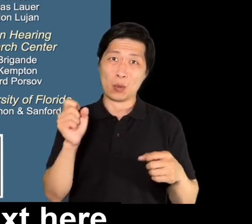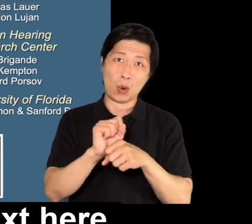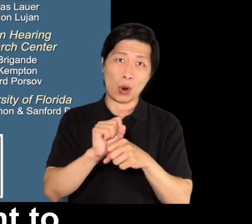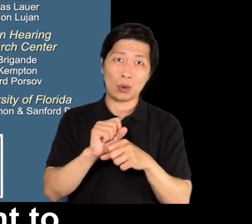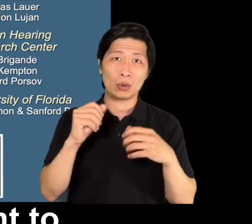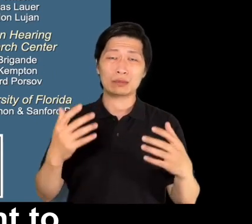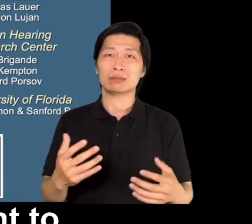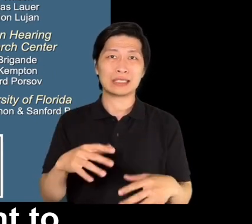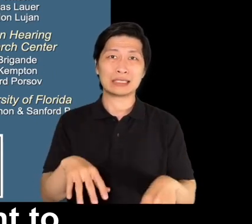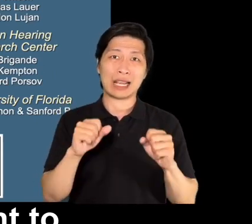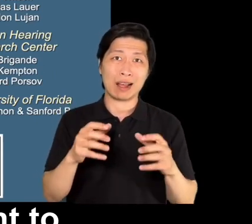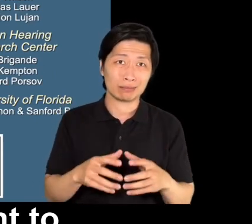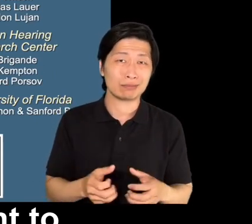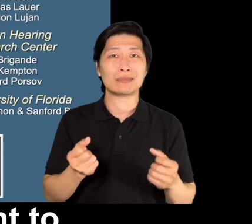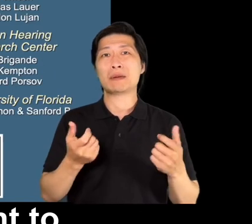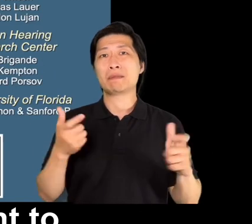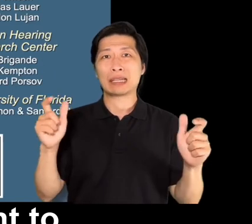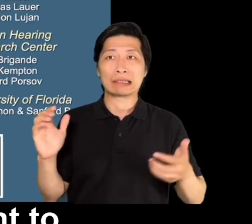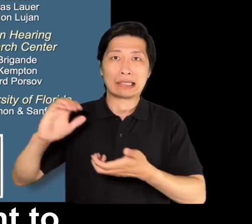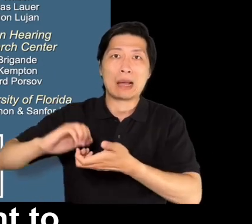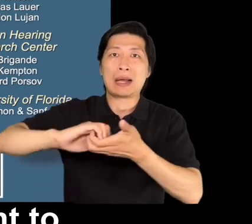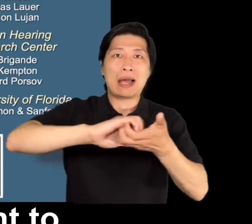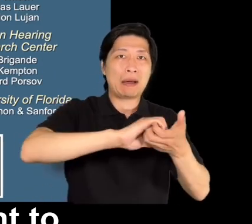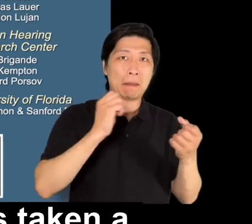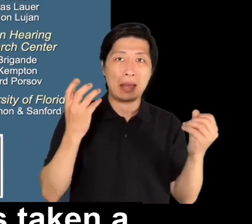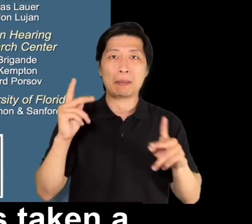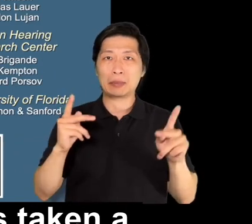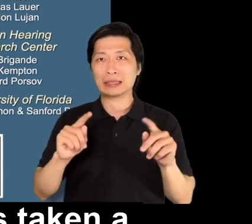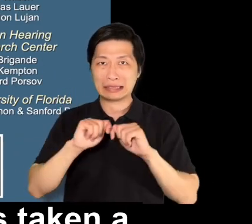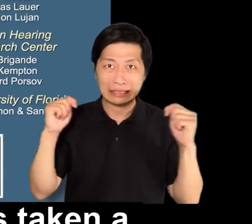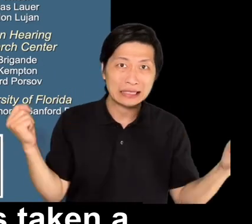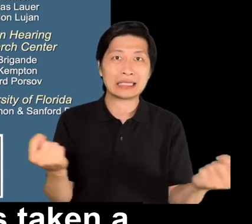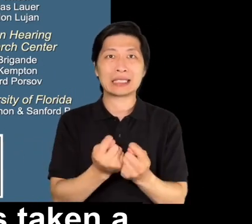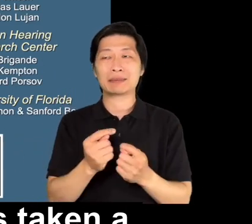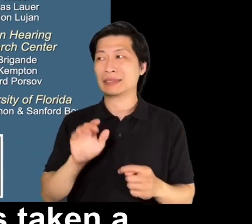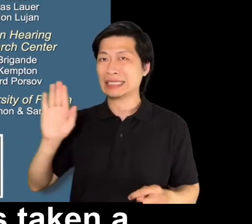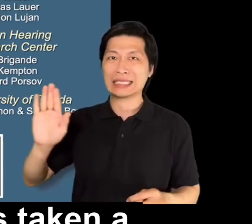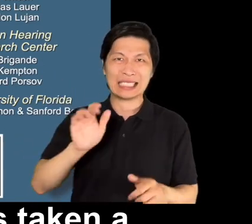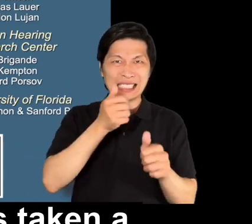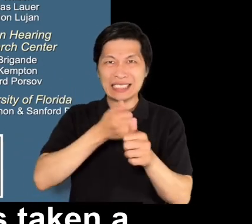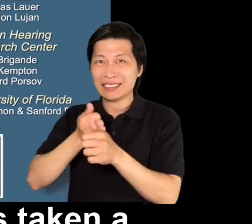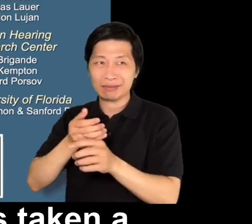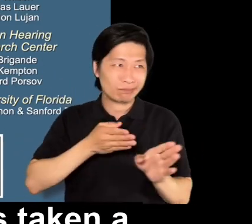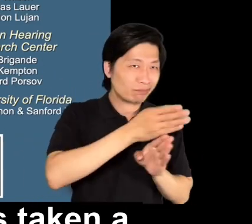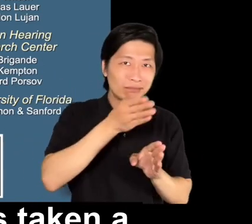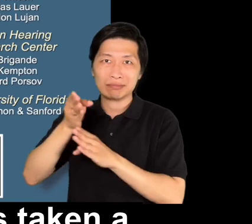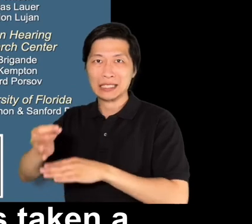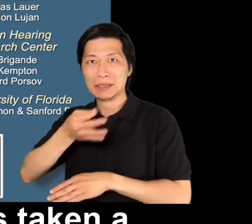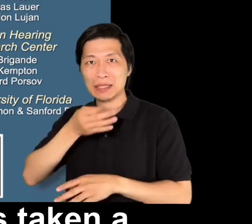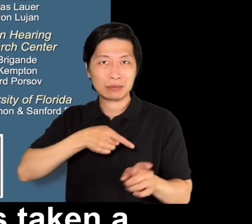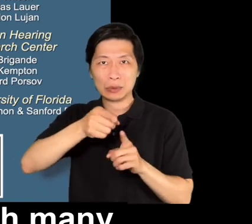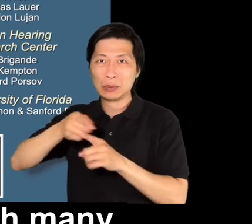point that this work has taken a large collaborative team, many people with many kinds of expertise.